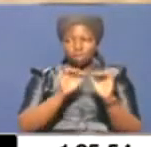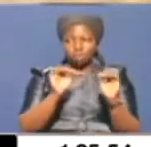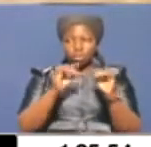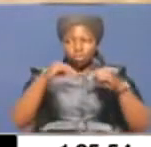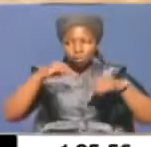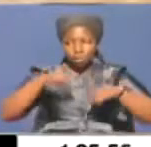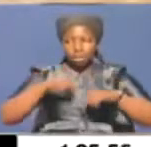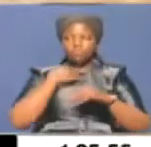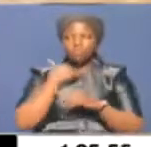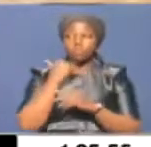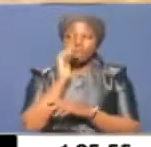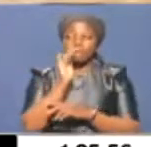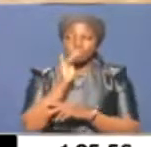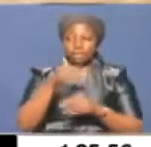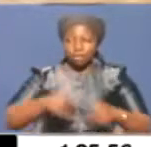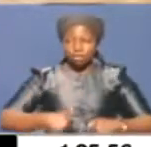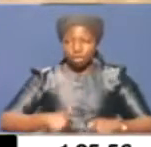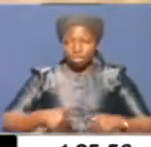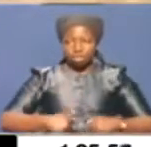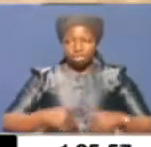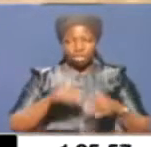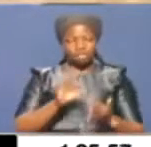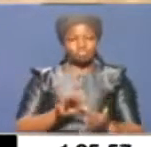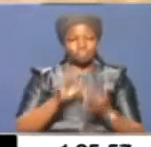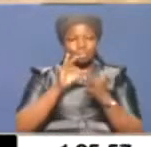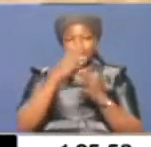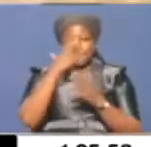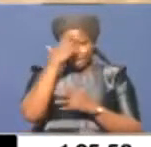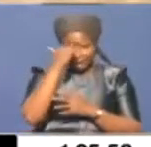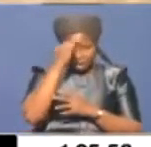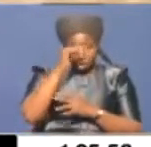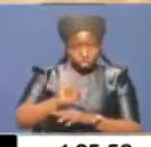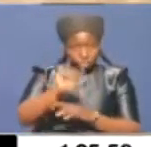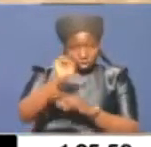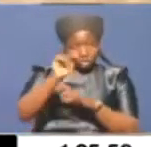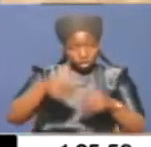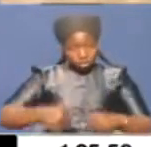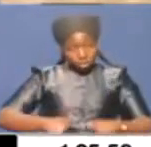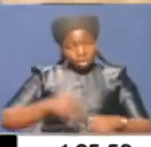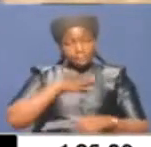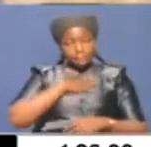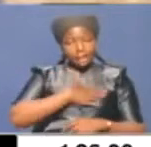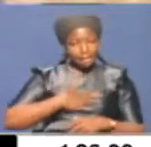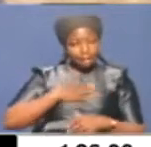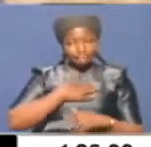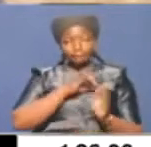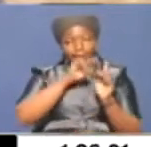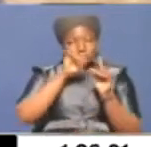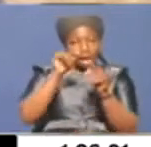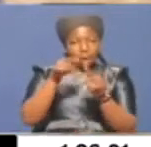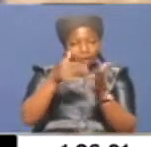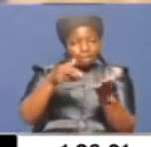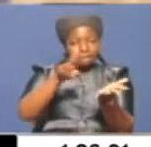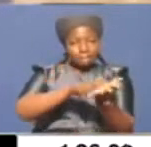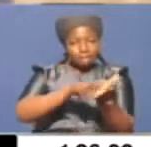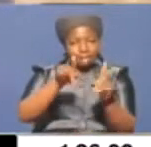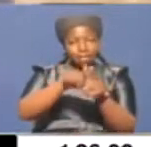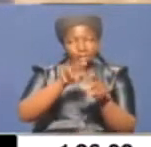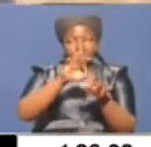kuwahimiza vijana haswa kutoka Narok North wajitokeze na wajiandikishe kama wapigaji kura